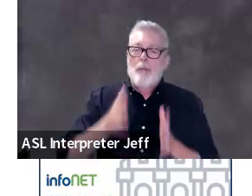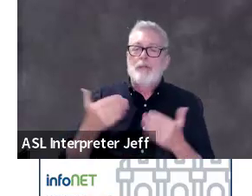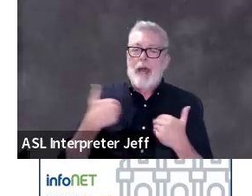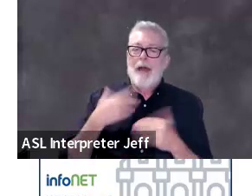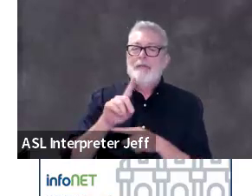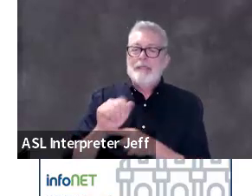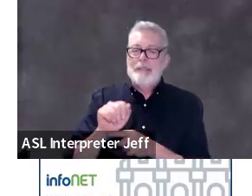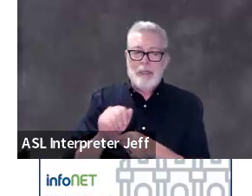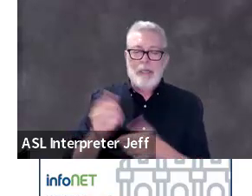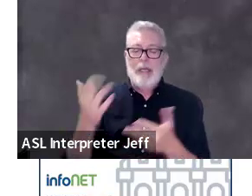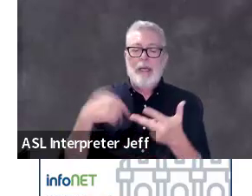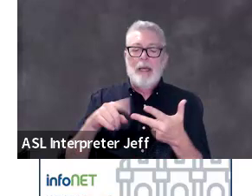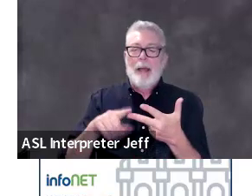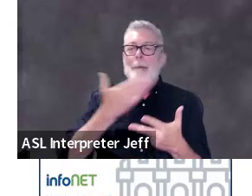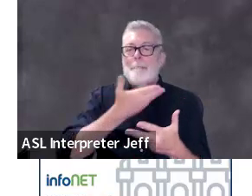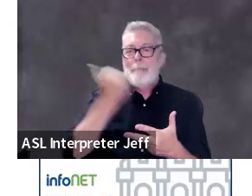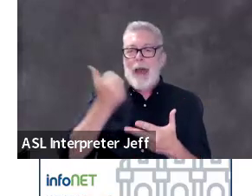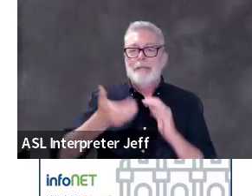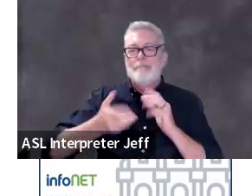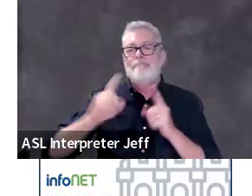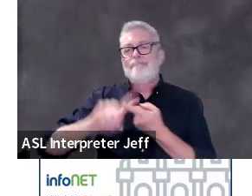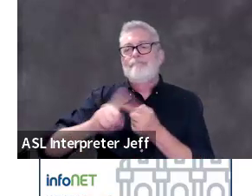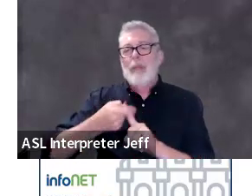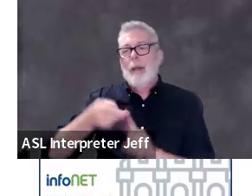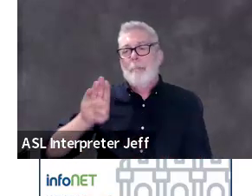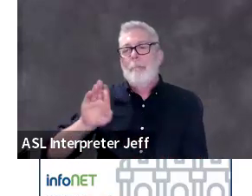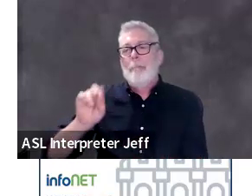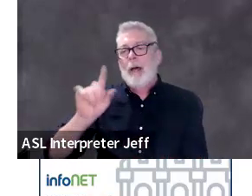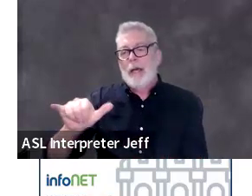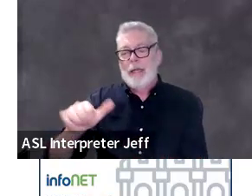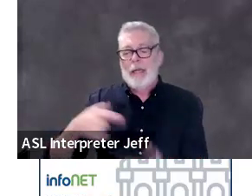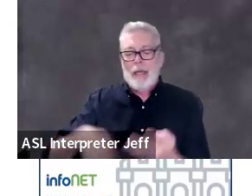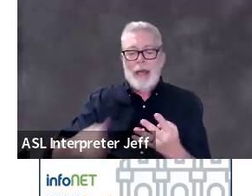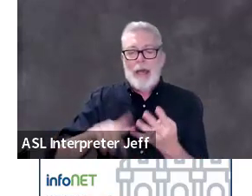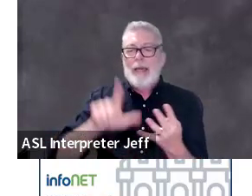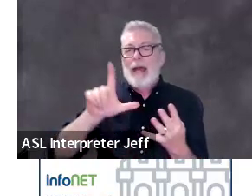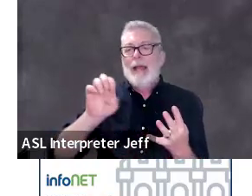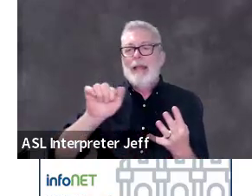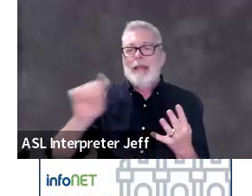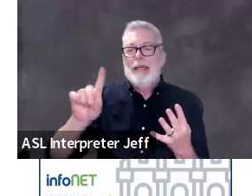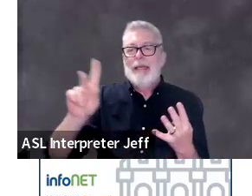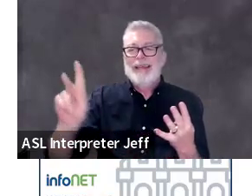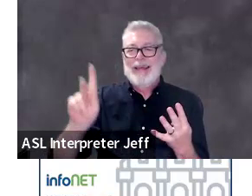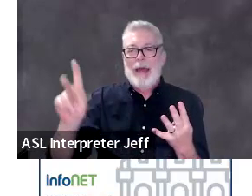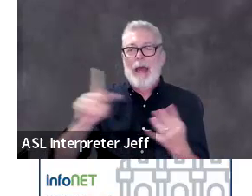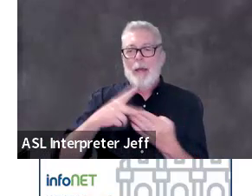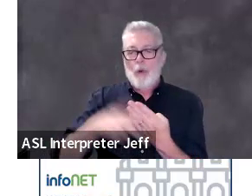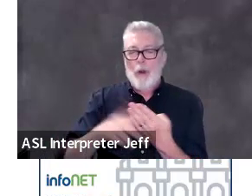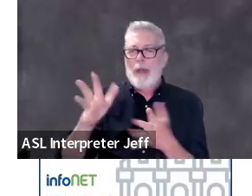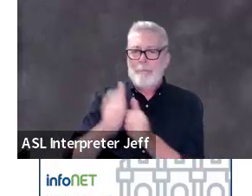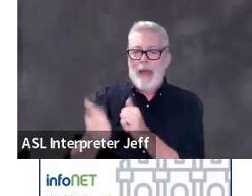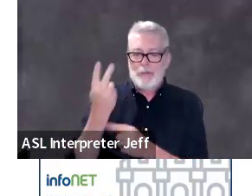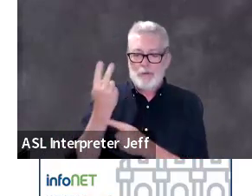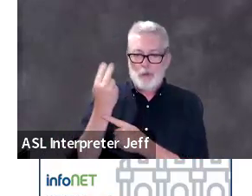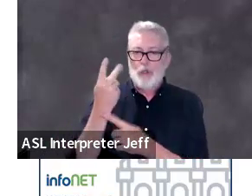Best Buddies, and the Lead K program, which was the one that was passed a couple years ago